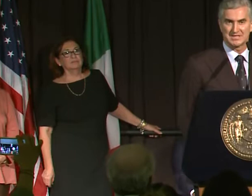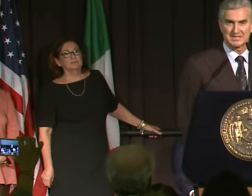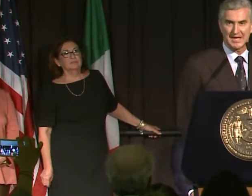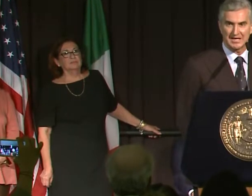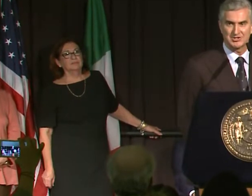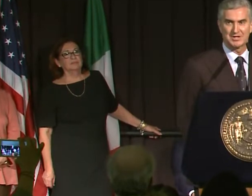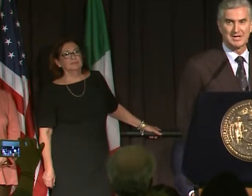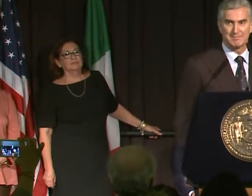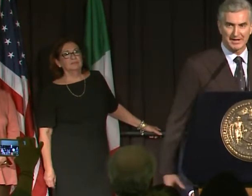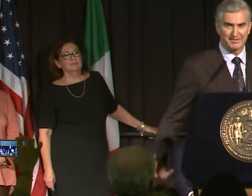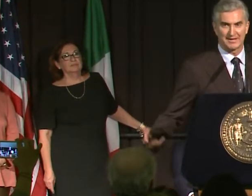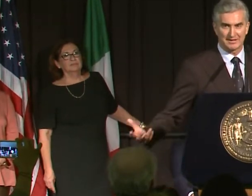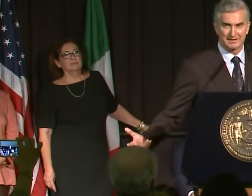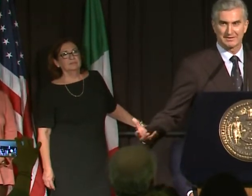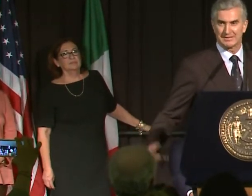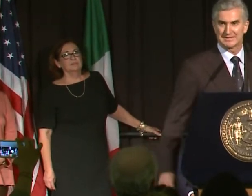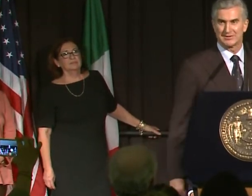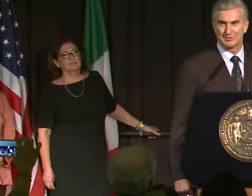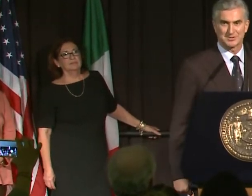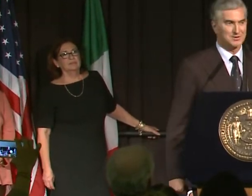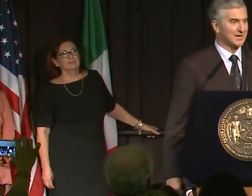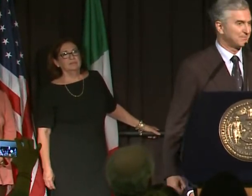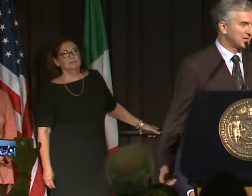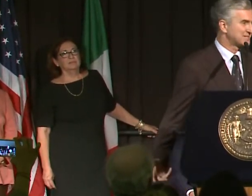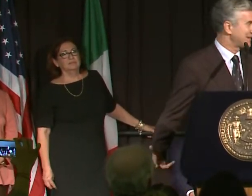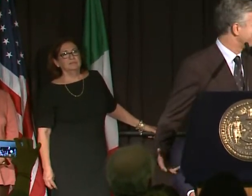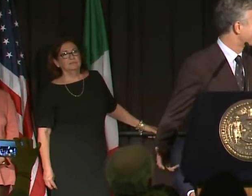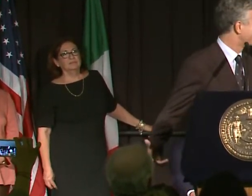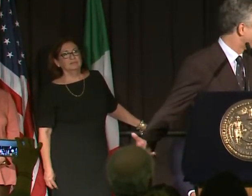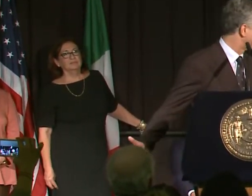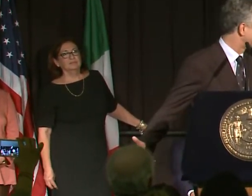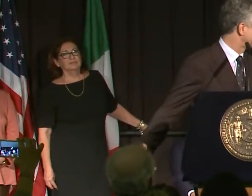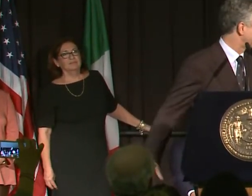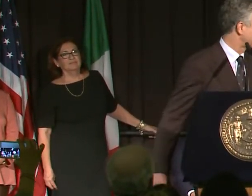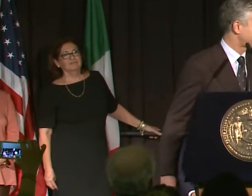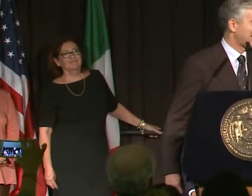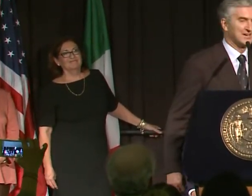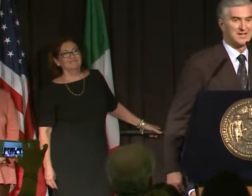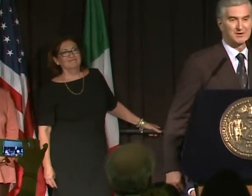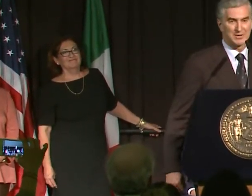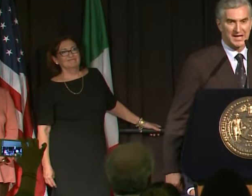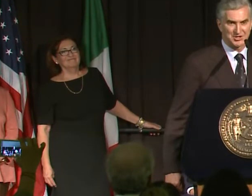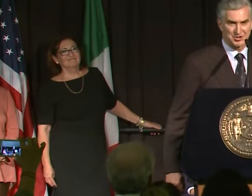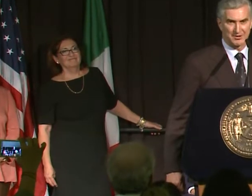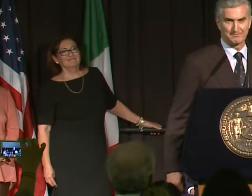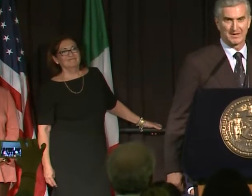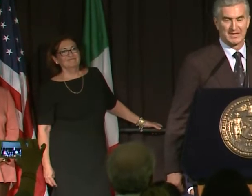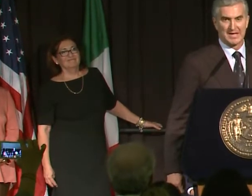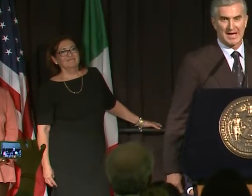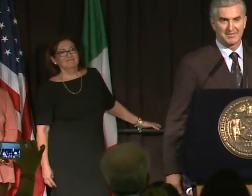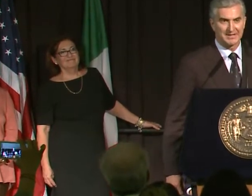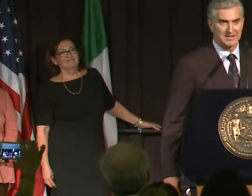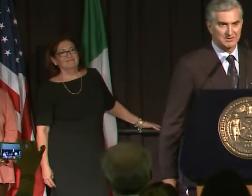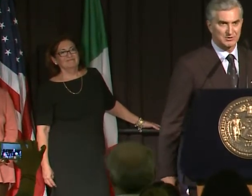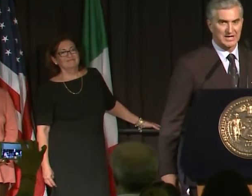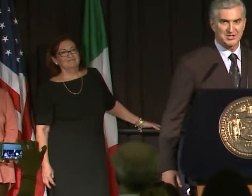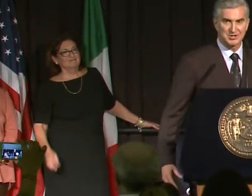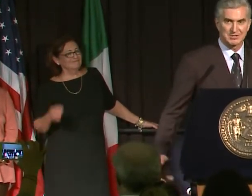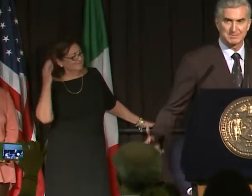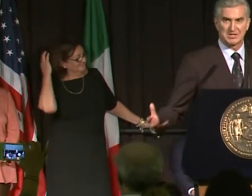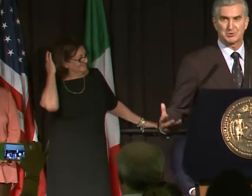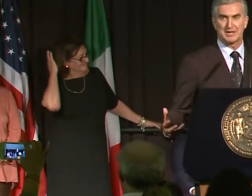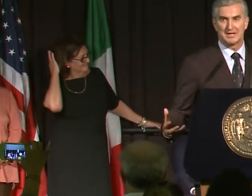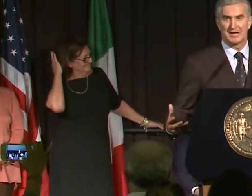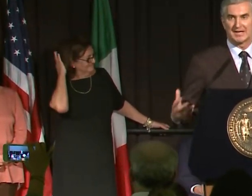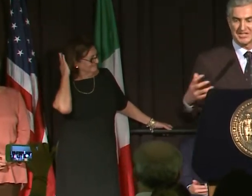from this stage, but I think it's also a big symbol of this special relation. I think that the